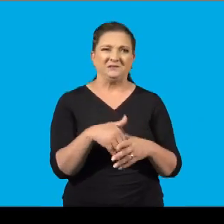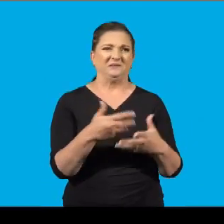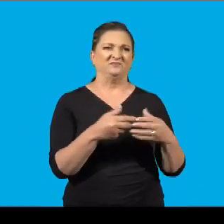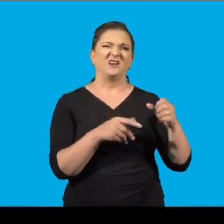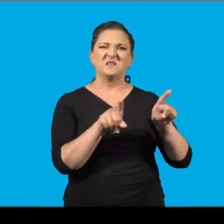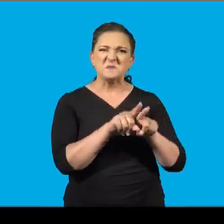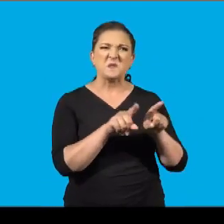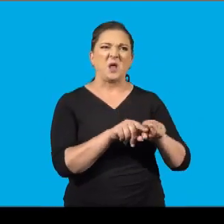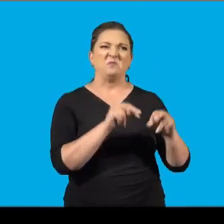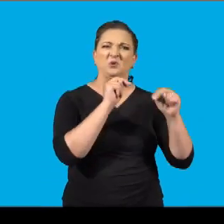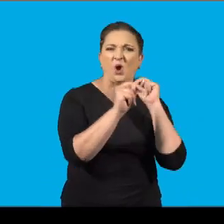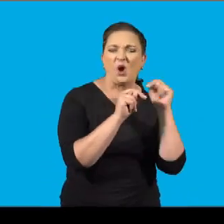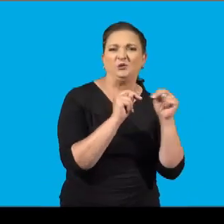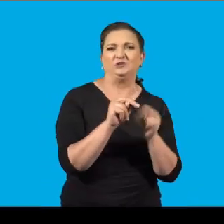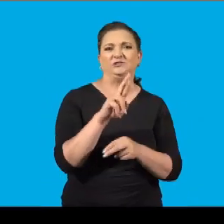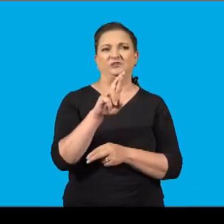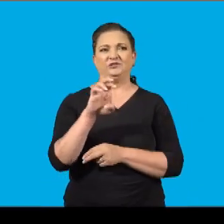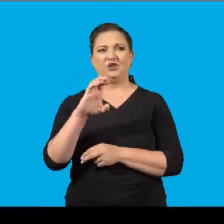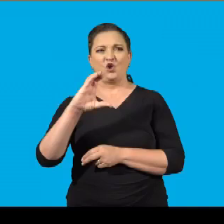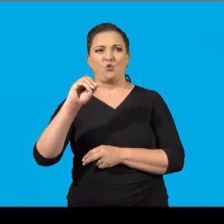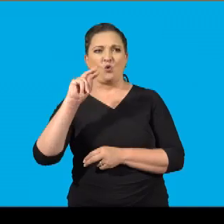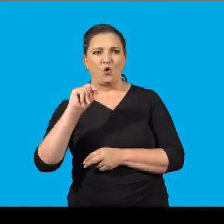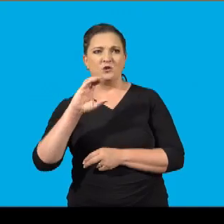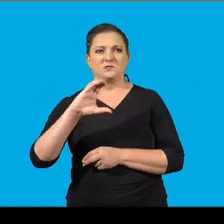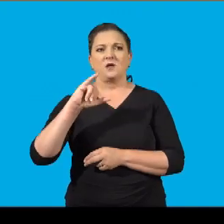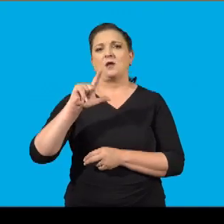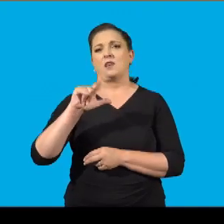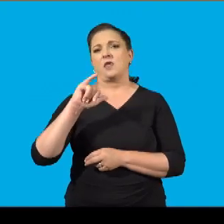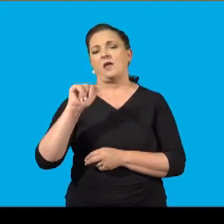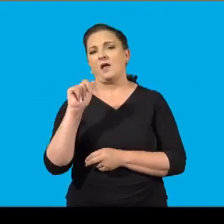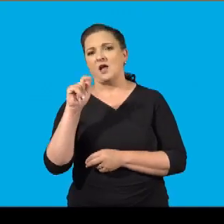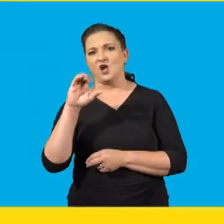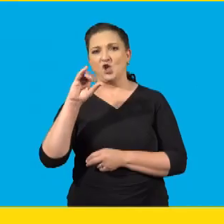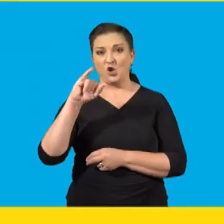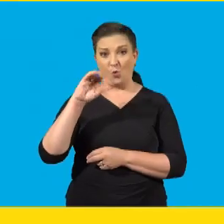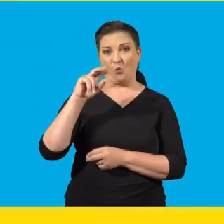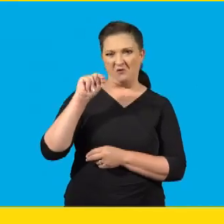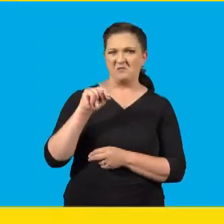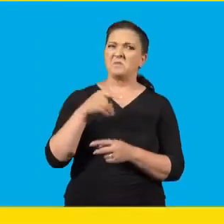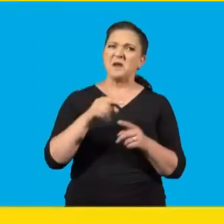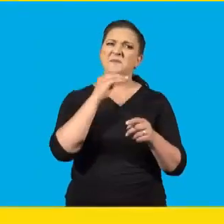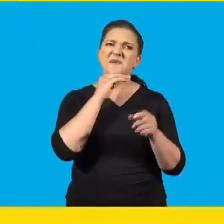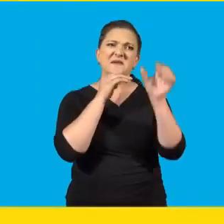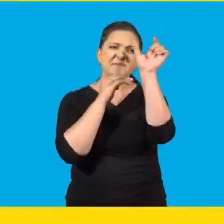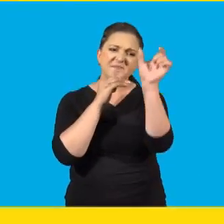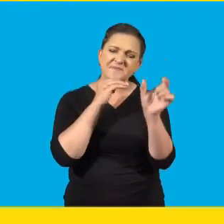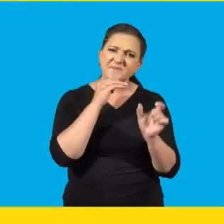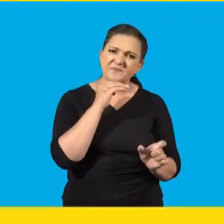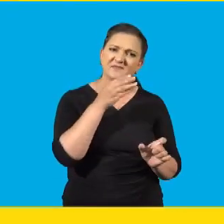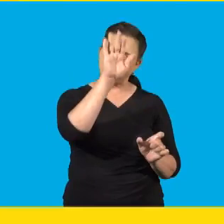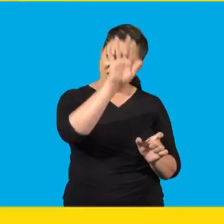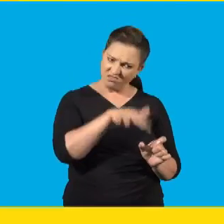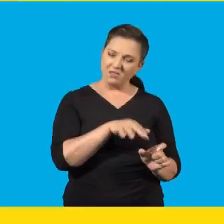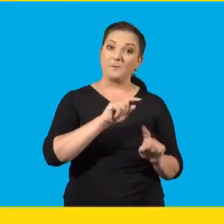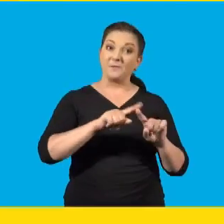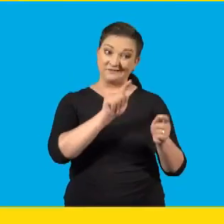negotiations, reconciliation, and all that, the terms will be given, the meanings will be given, but then you should be able to then give them